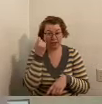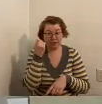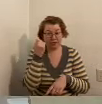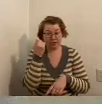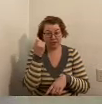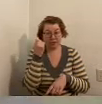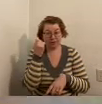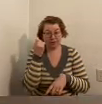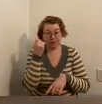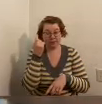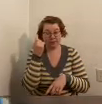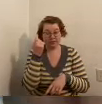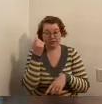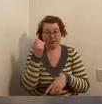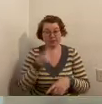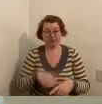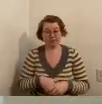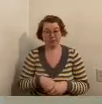was